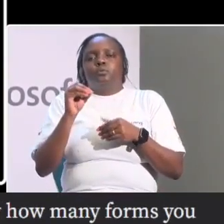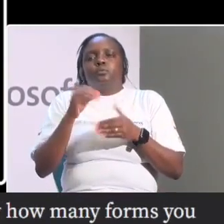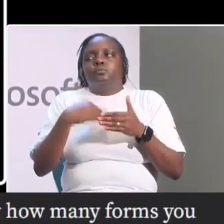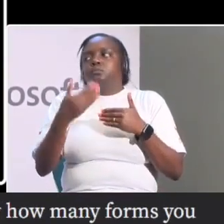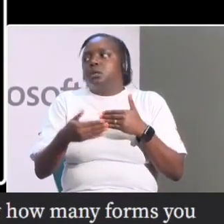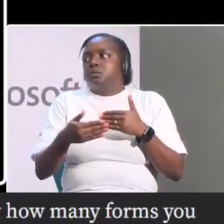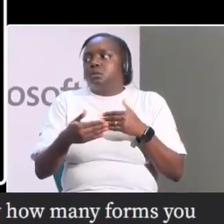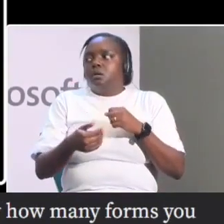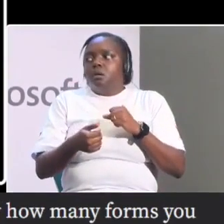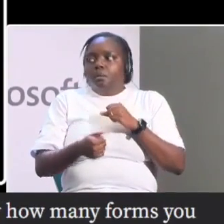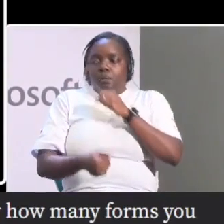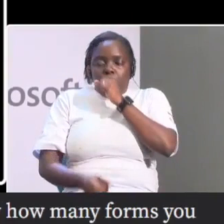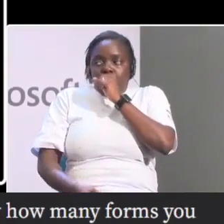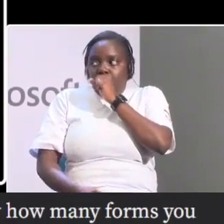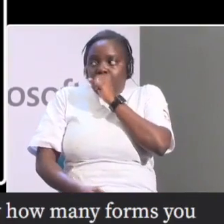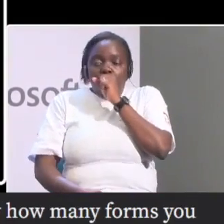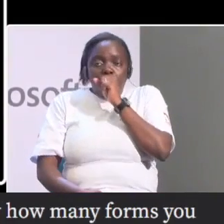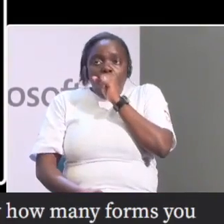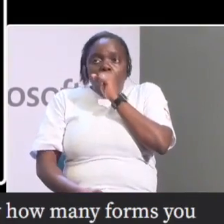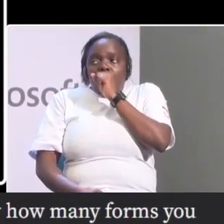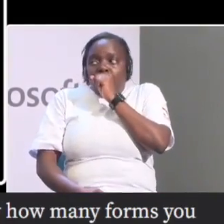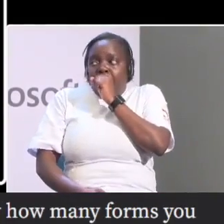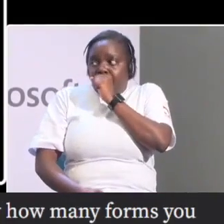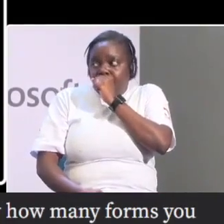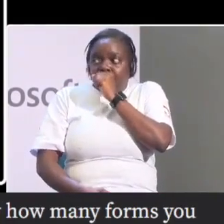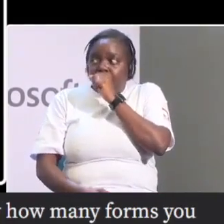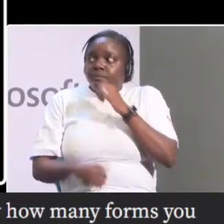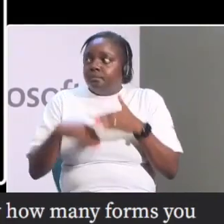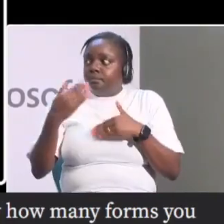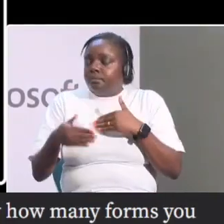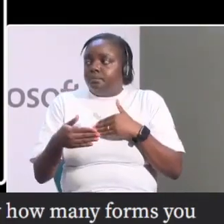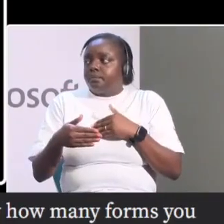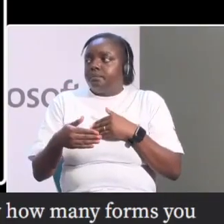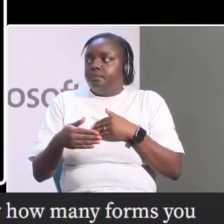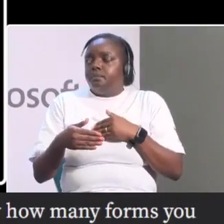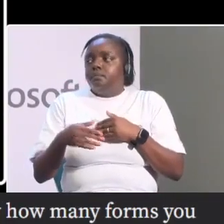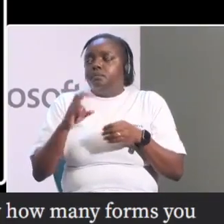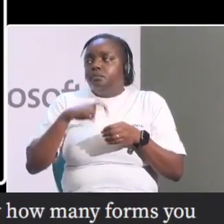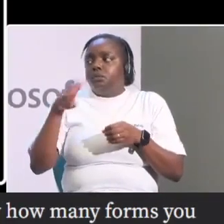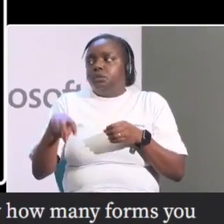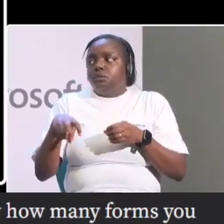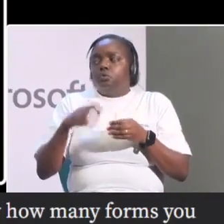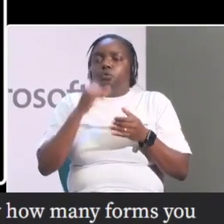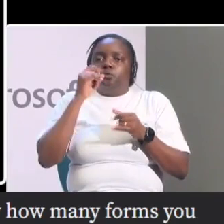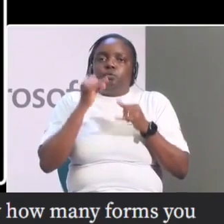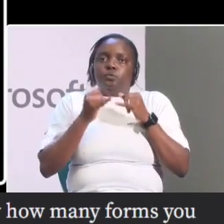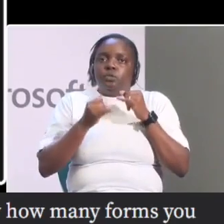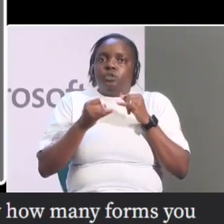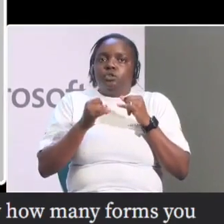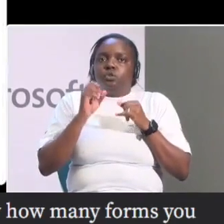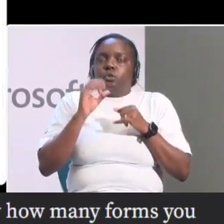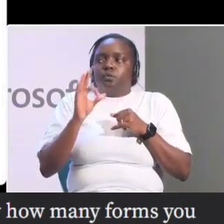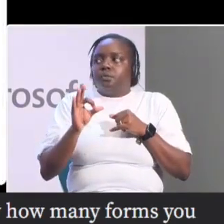next slide. And next slide. We'll skip a few things. So just to finish off, next slide.